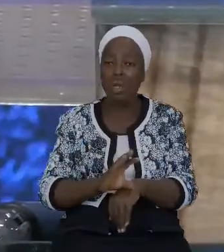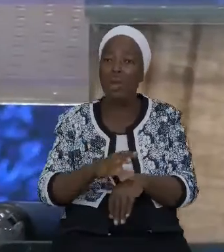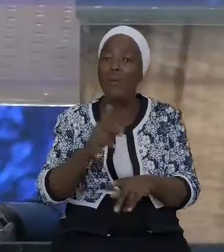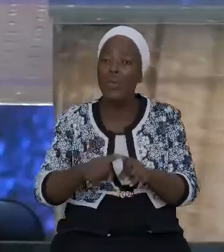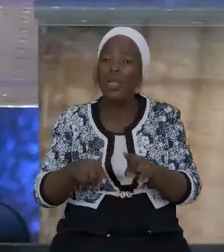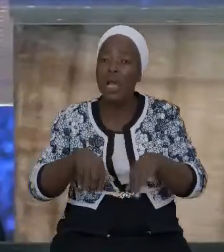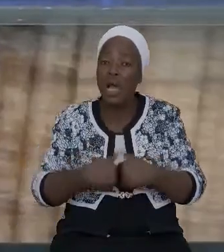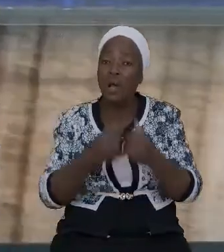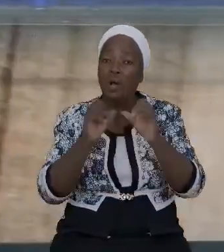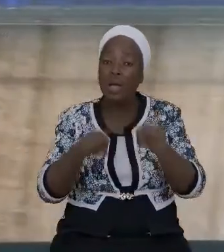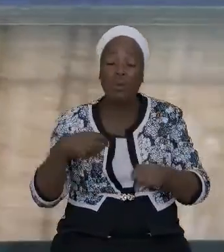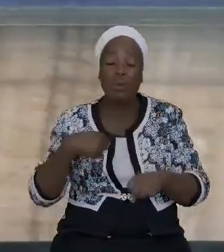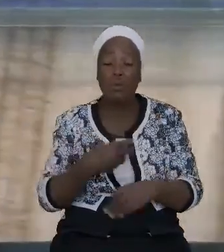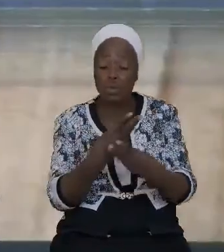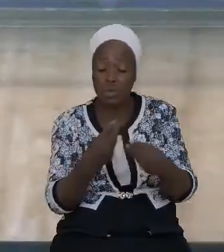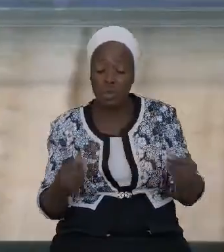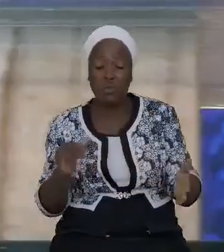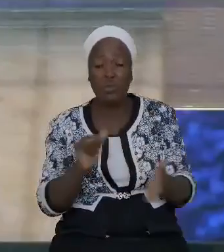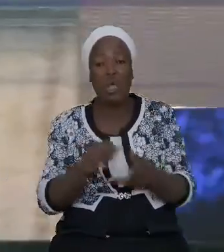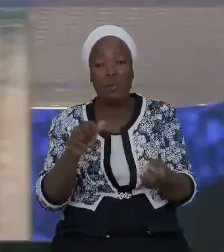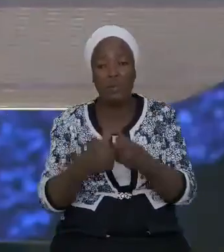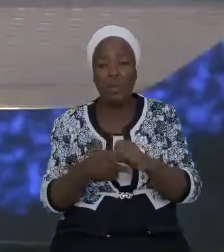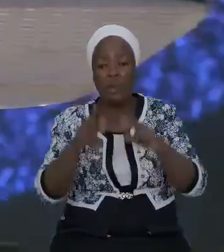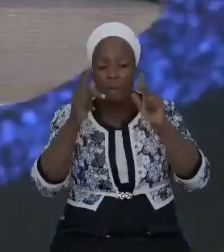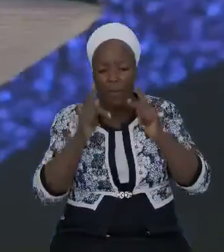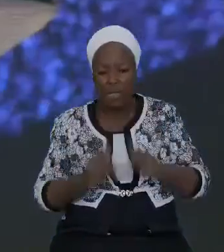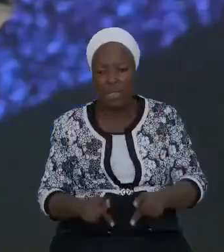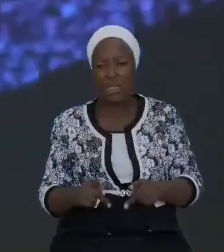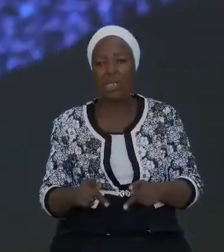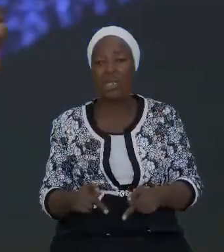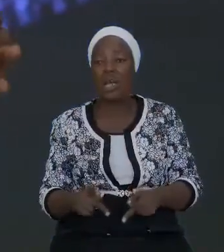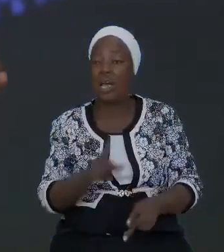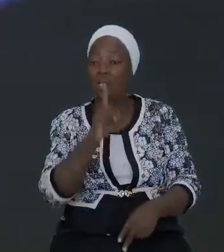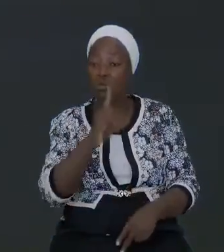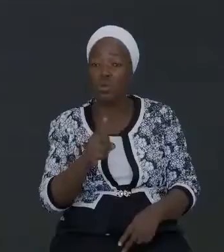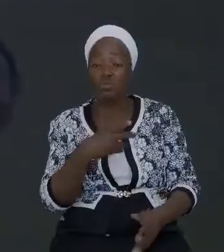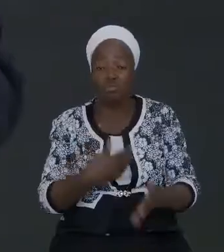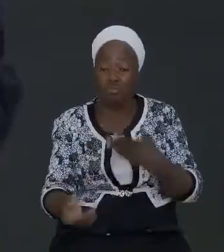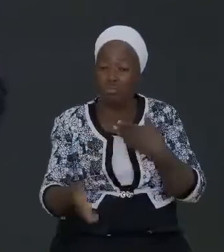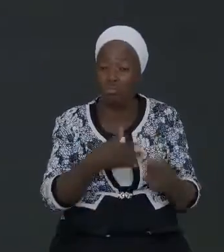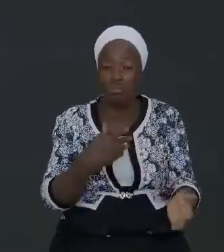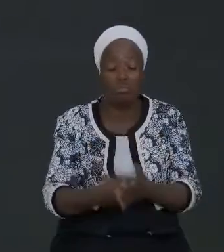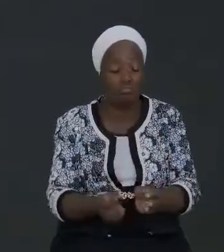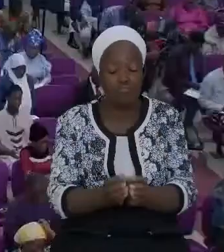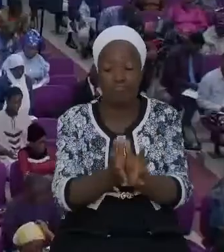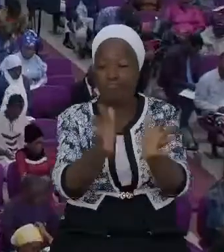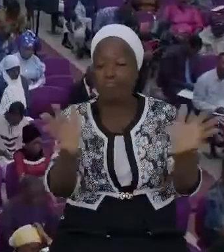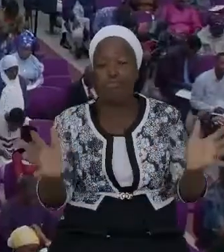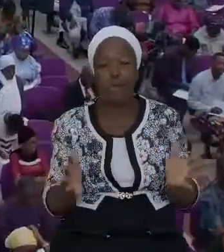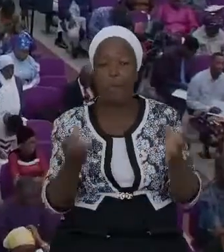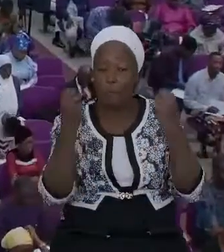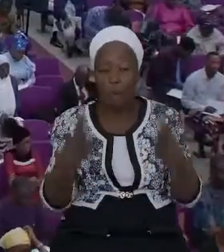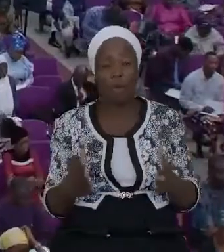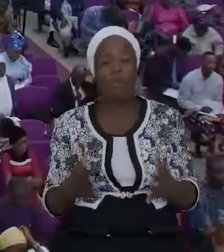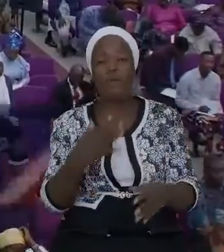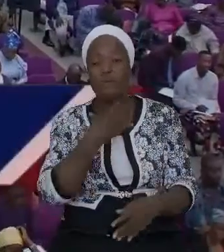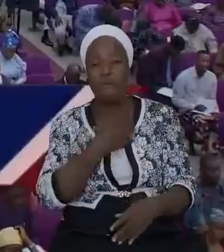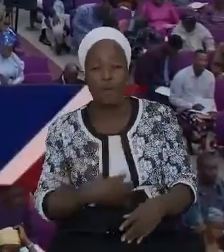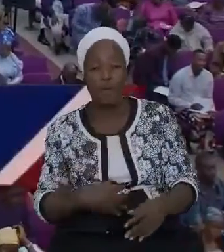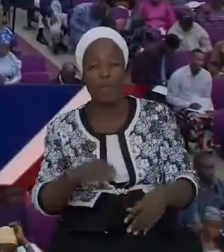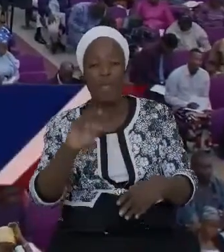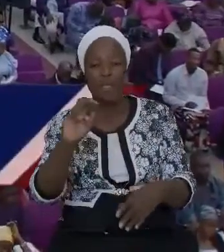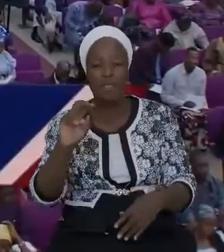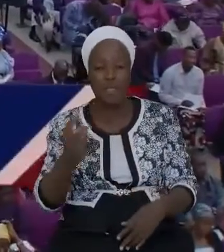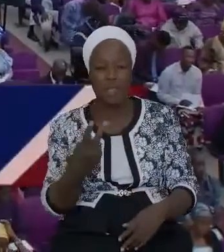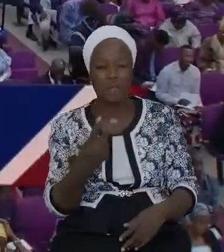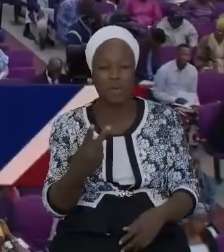assurance despite plural famines. We're looking at 2 Chronicles chapter 6, and I'm reading